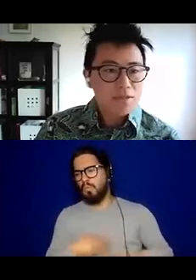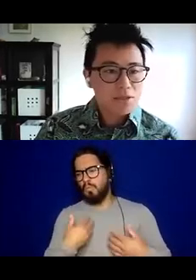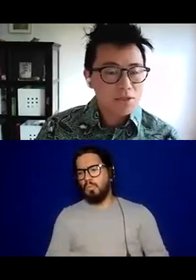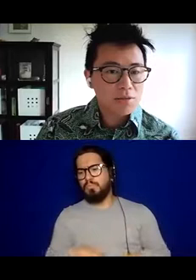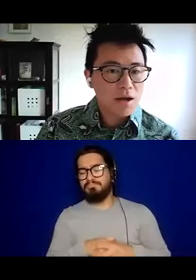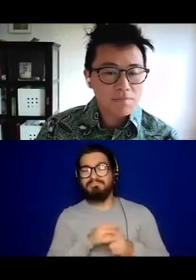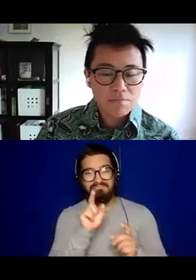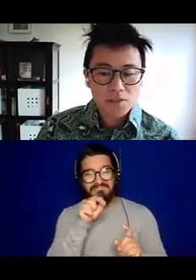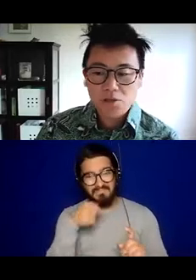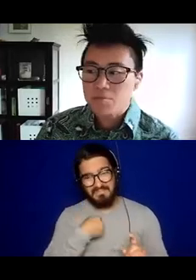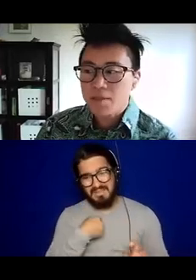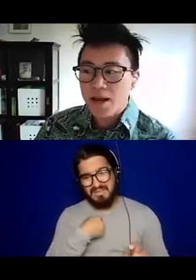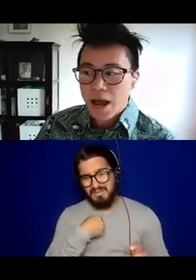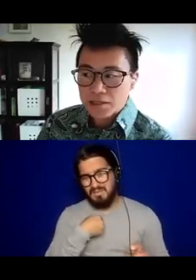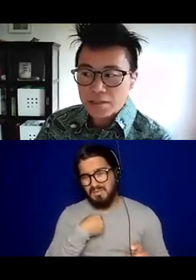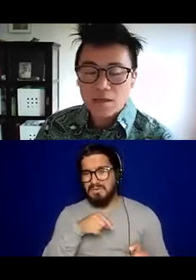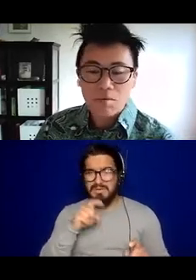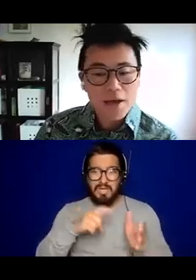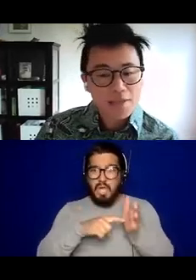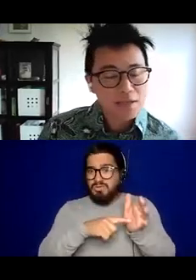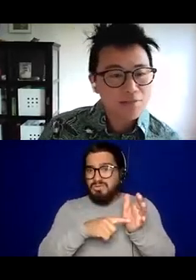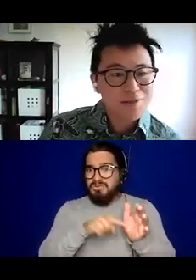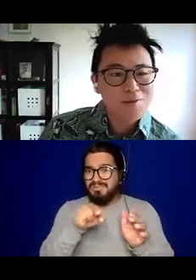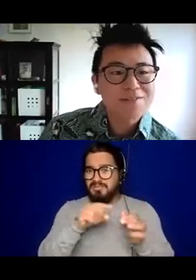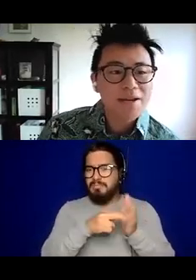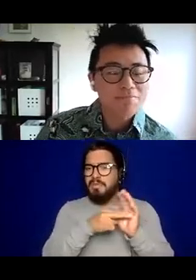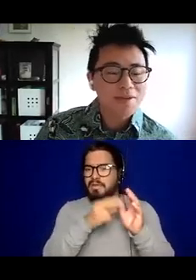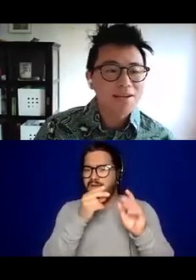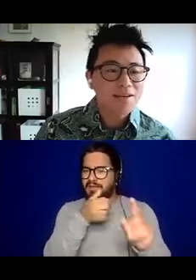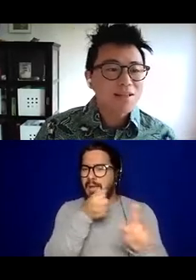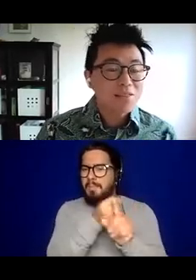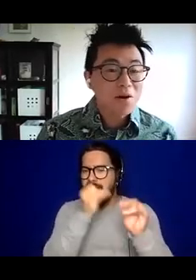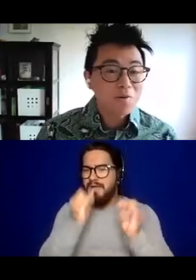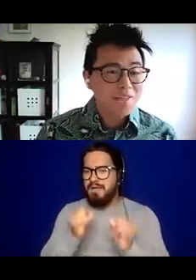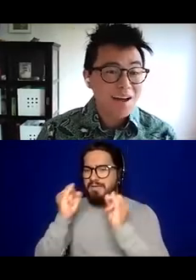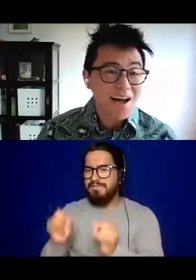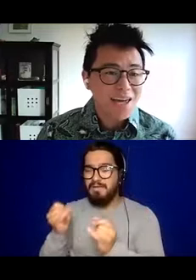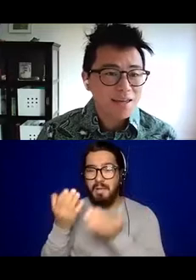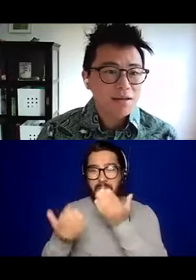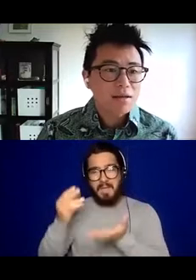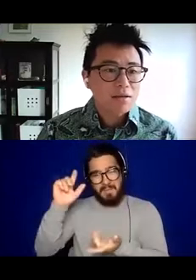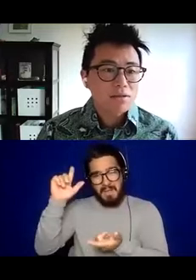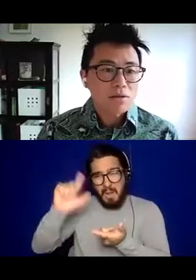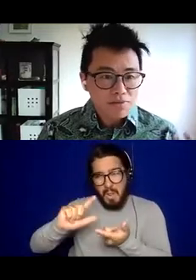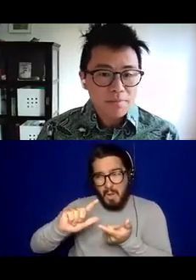to me shows me that actually the impacts to individuals might have been low to high. So if somebody